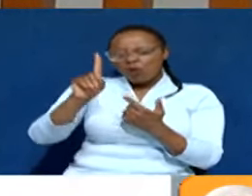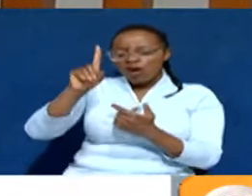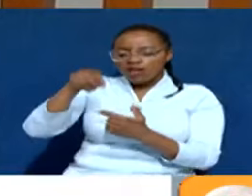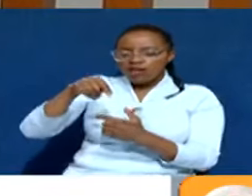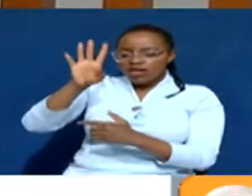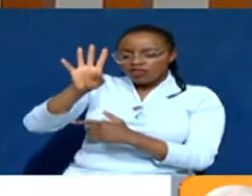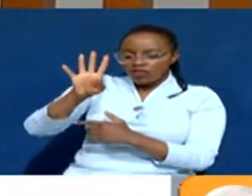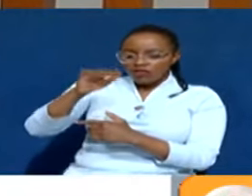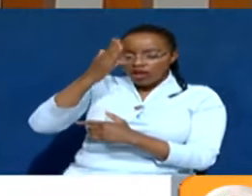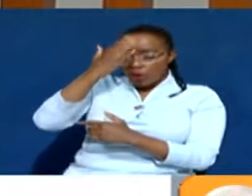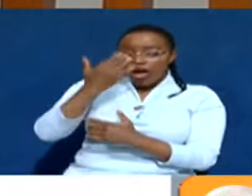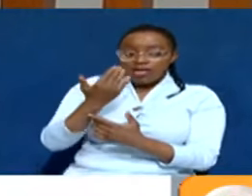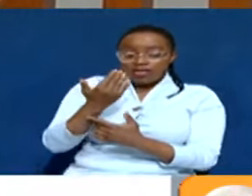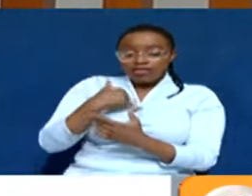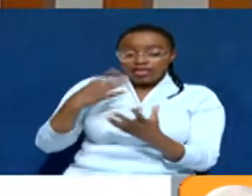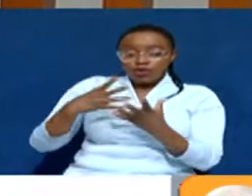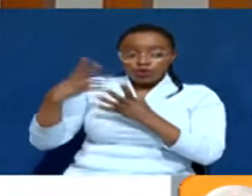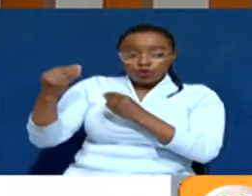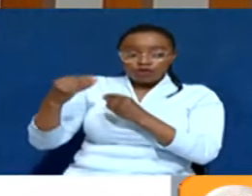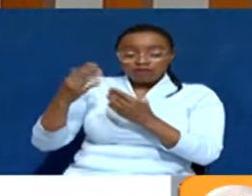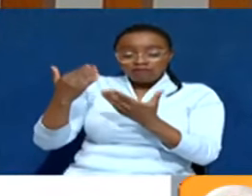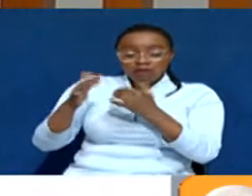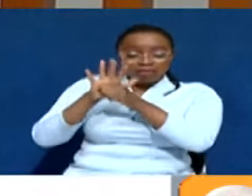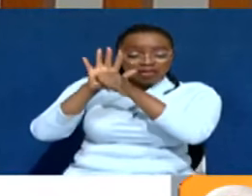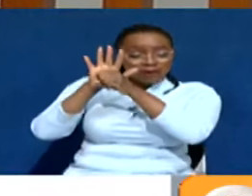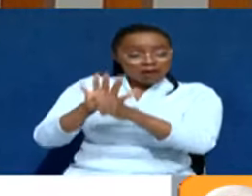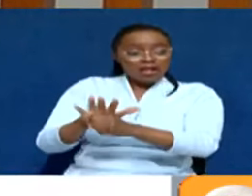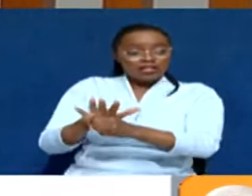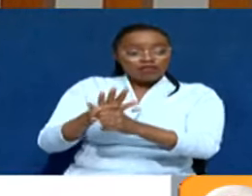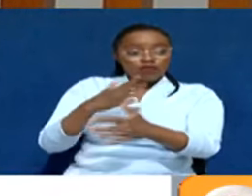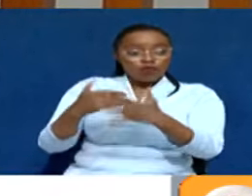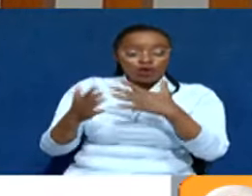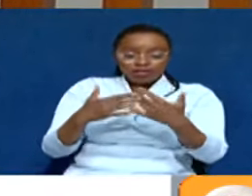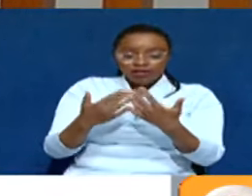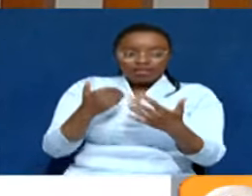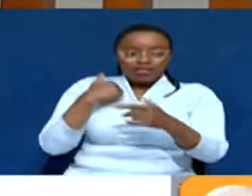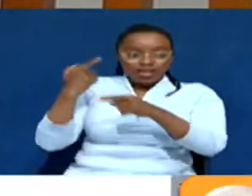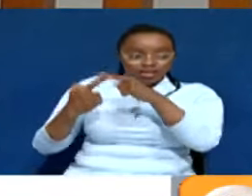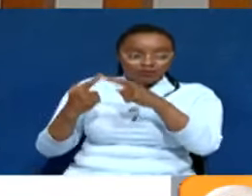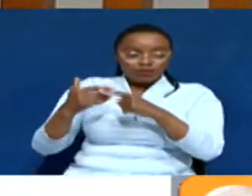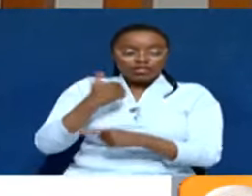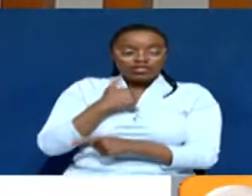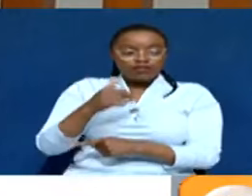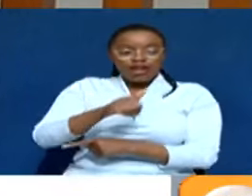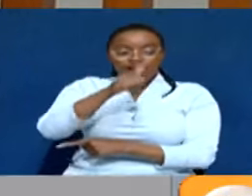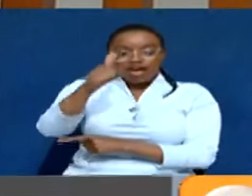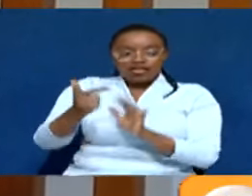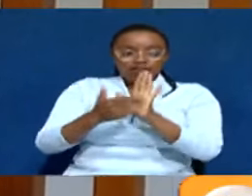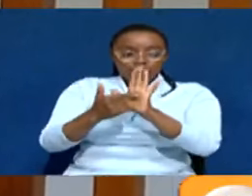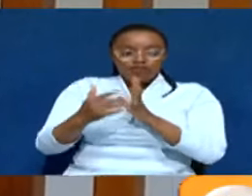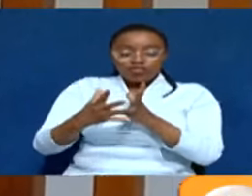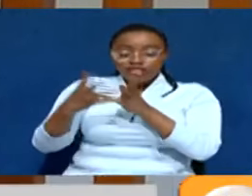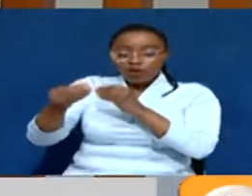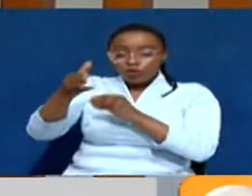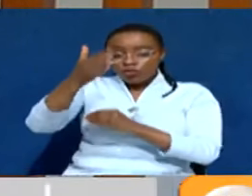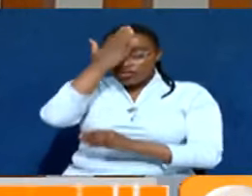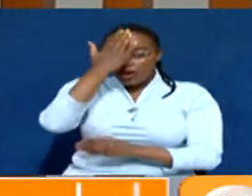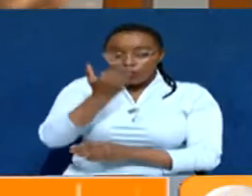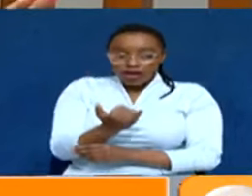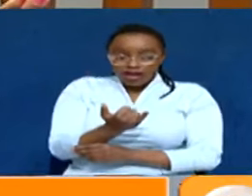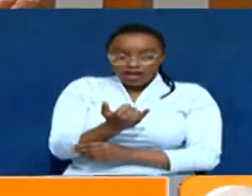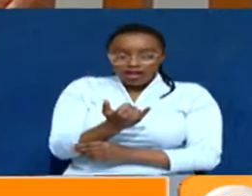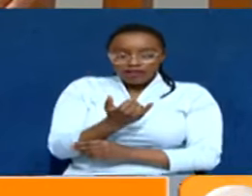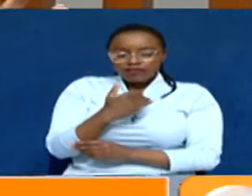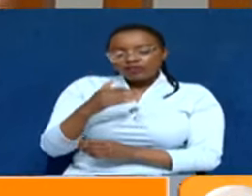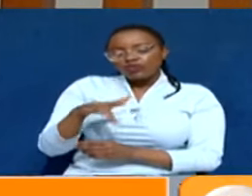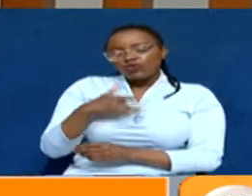go outside because of the mistreatment, because of what they go through. Others like me go outside there because